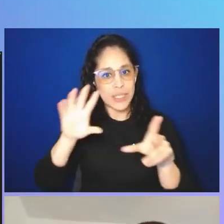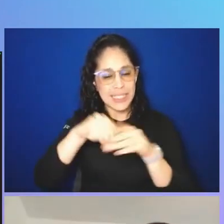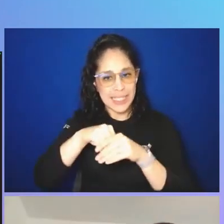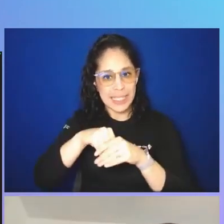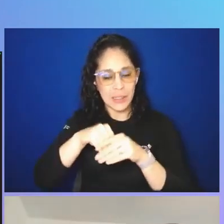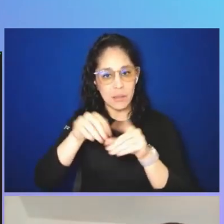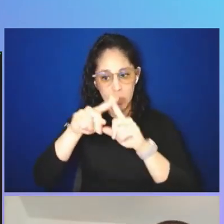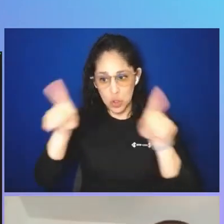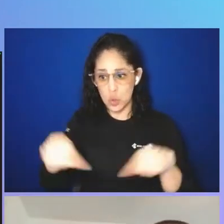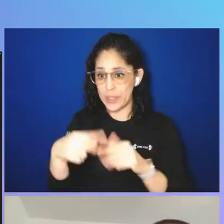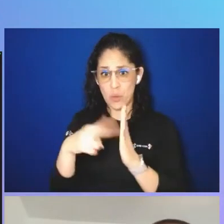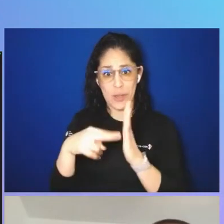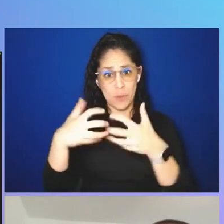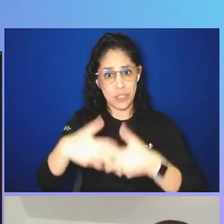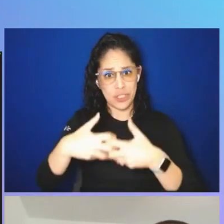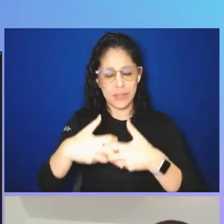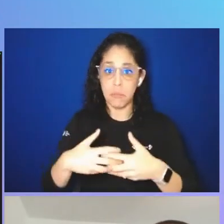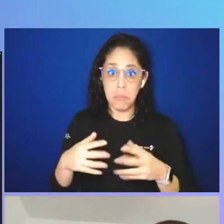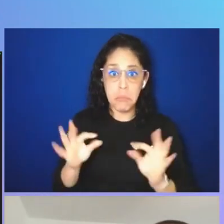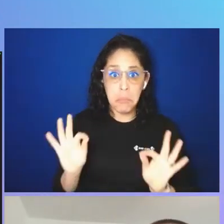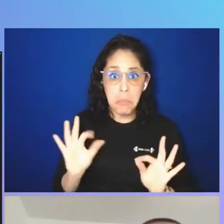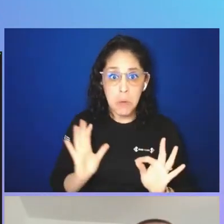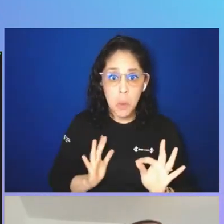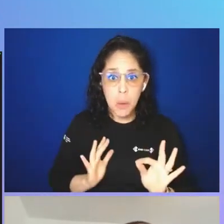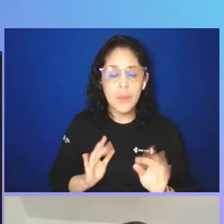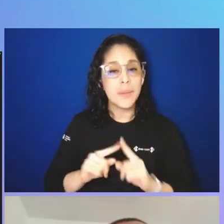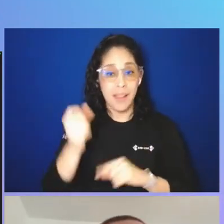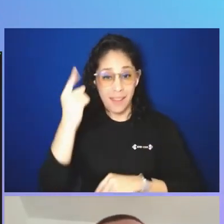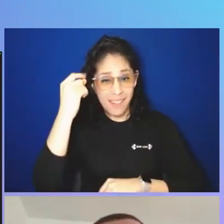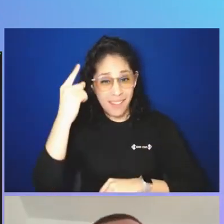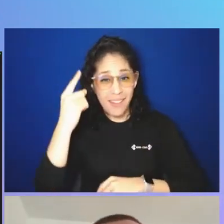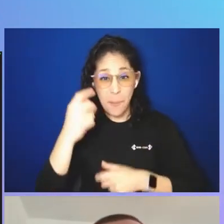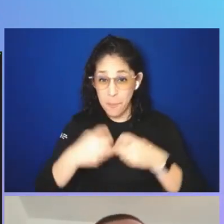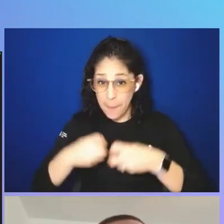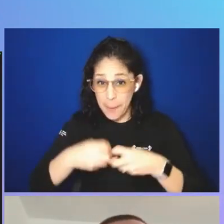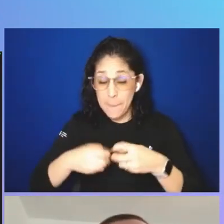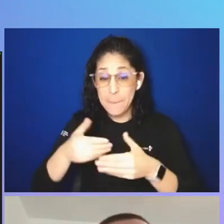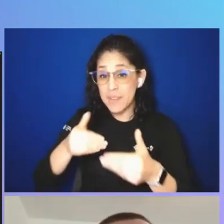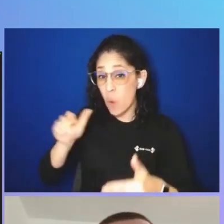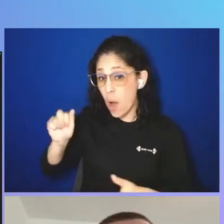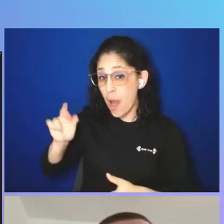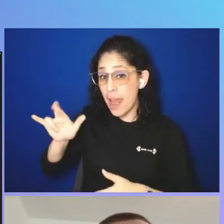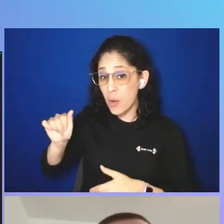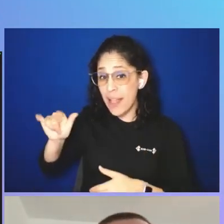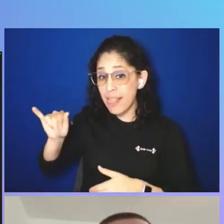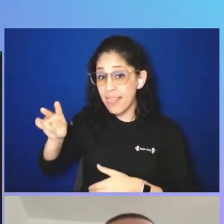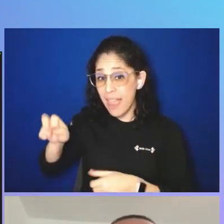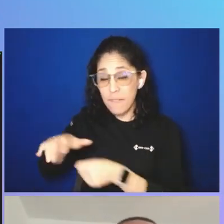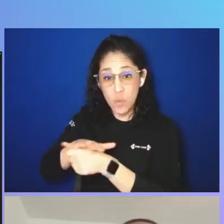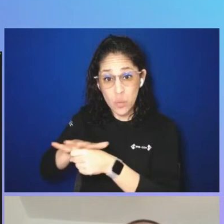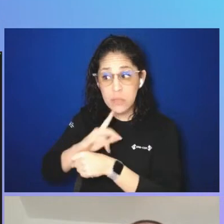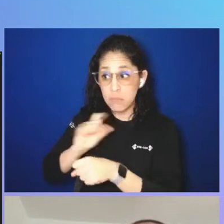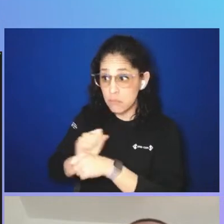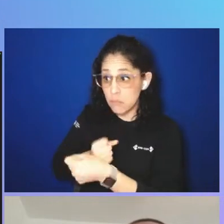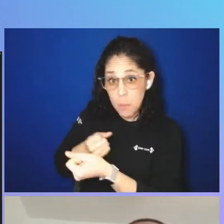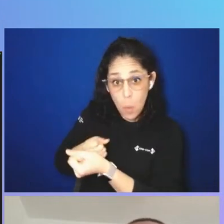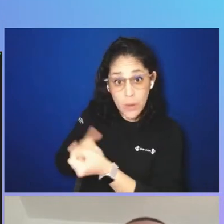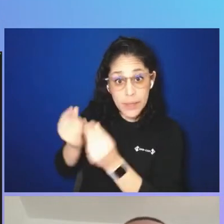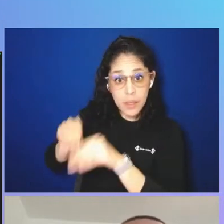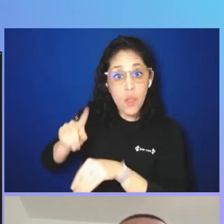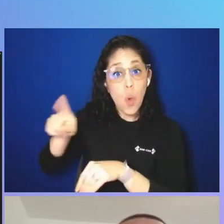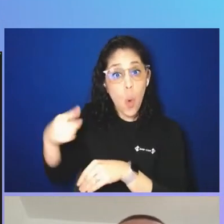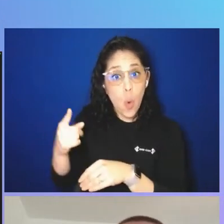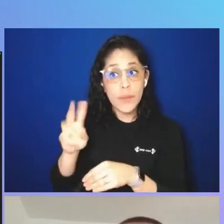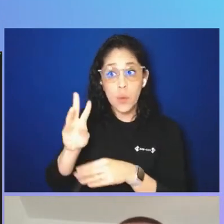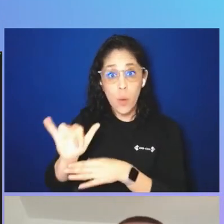Neat. The trouble is, before ARIA live regions became supported, the only way to